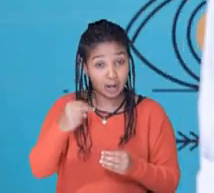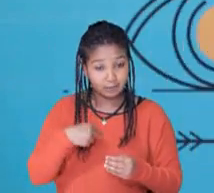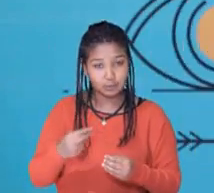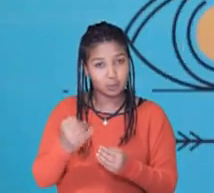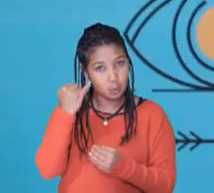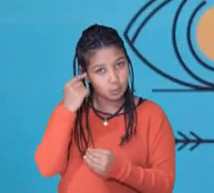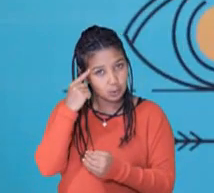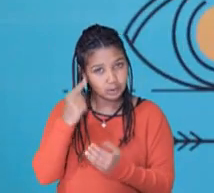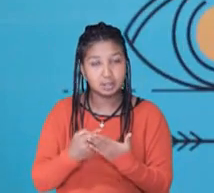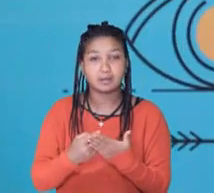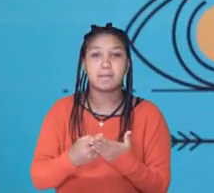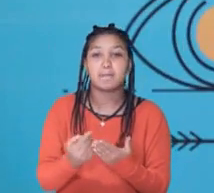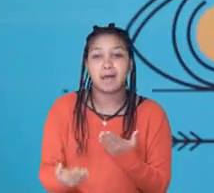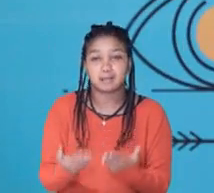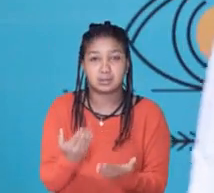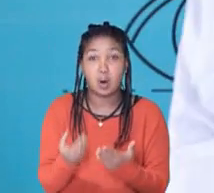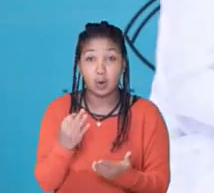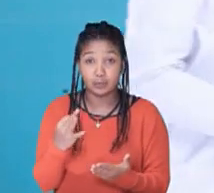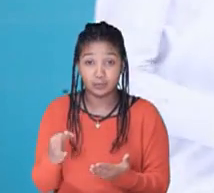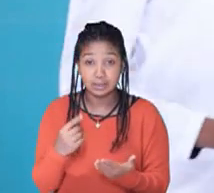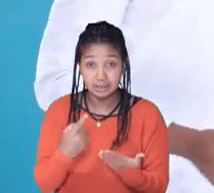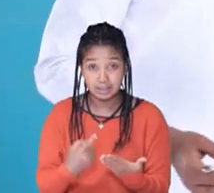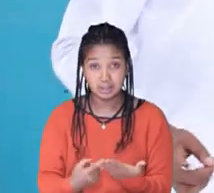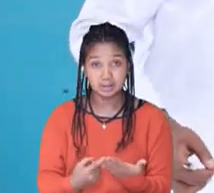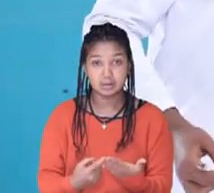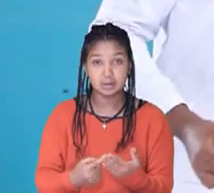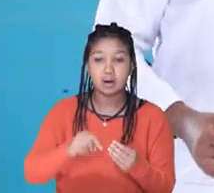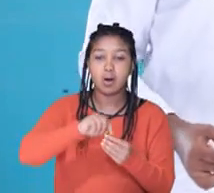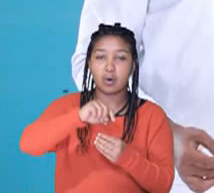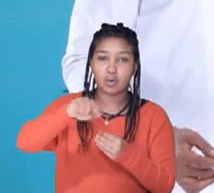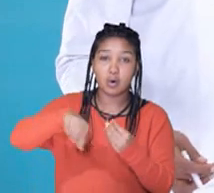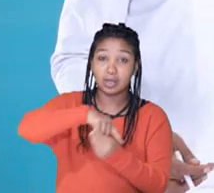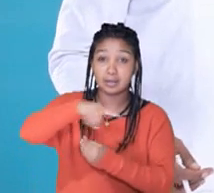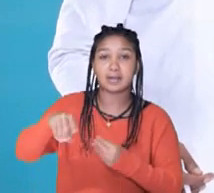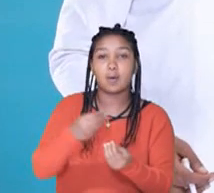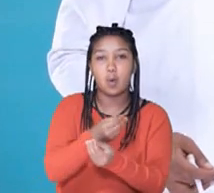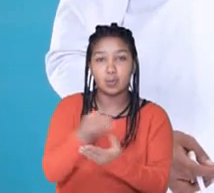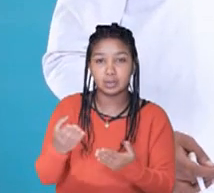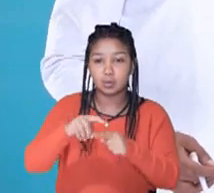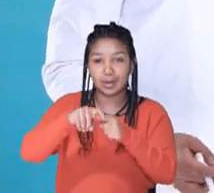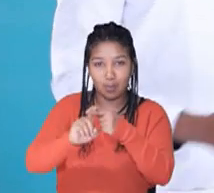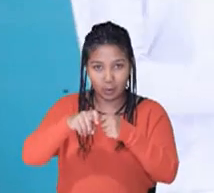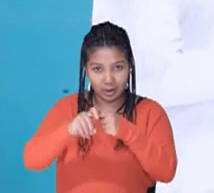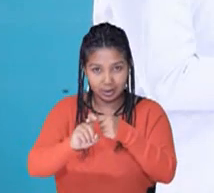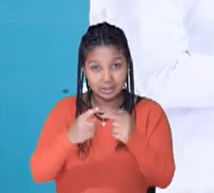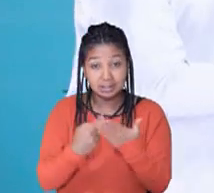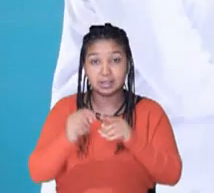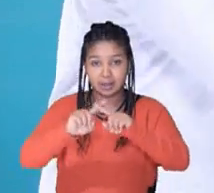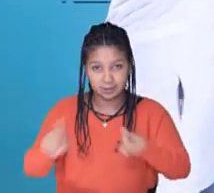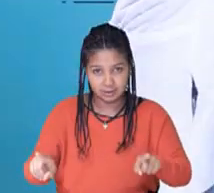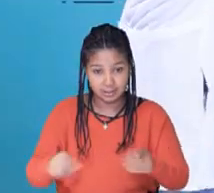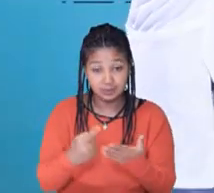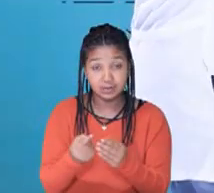to consider the mass of these rotating objects or the pulley. Therefore, that is the